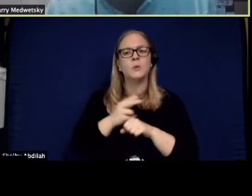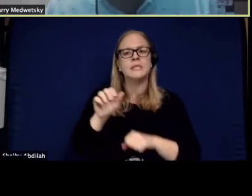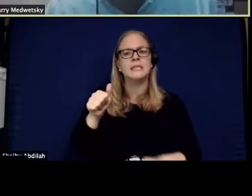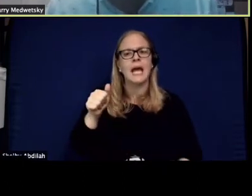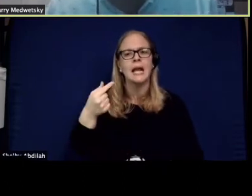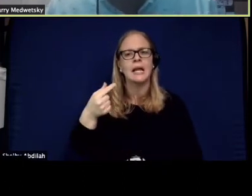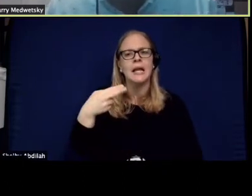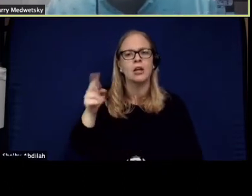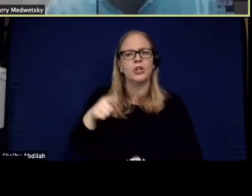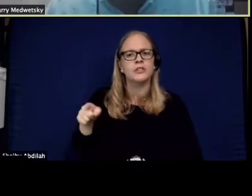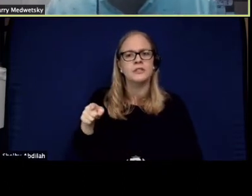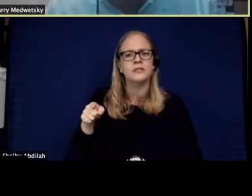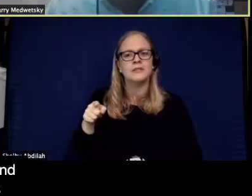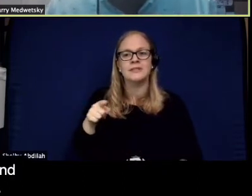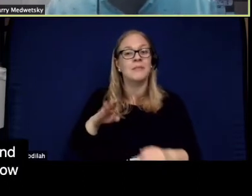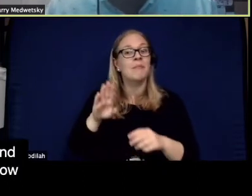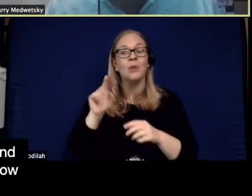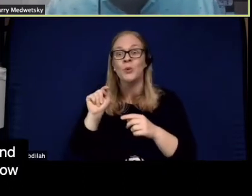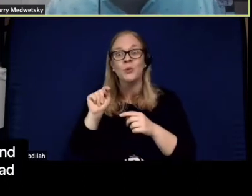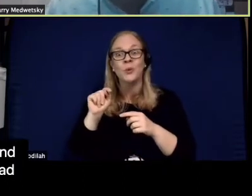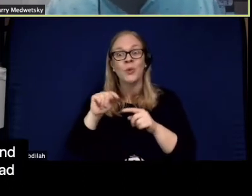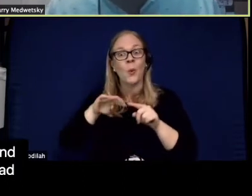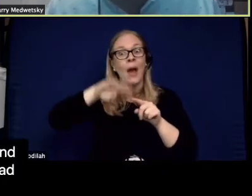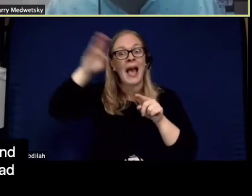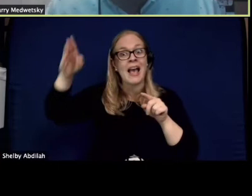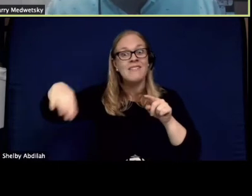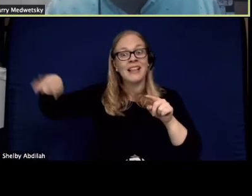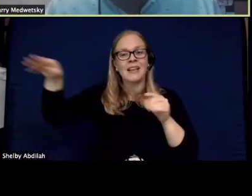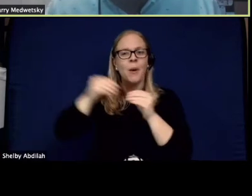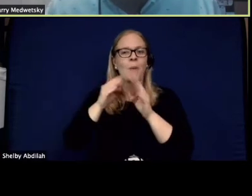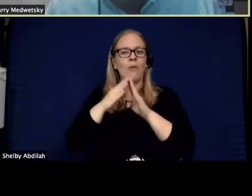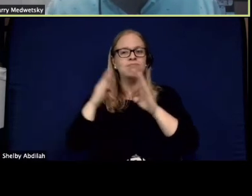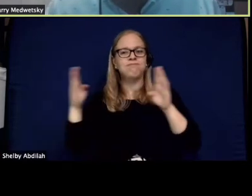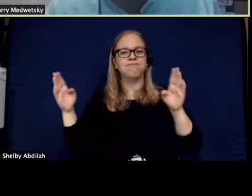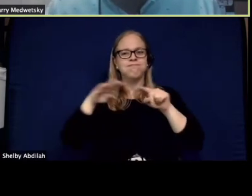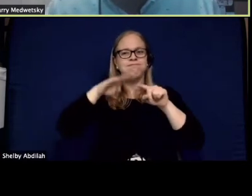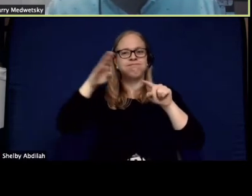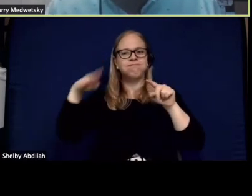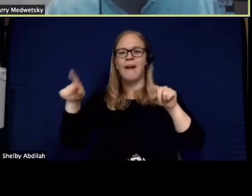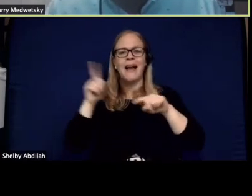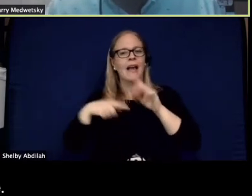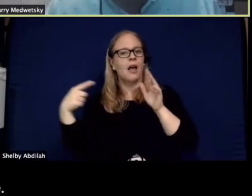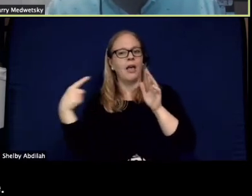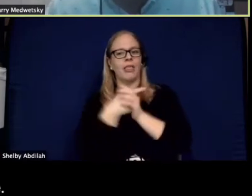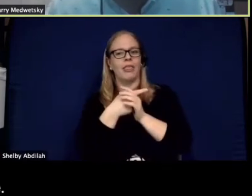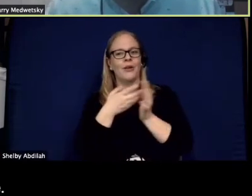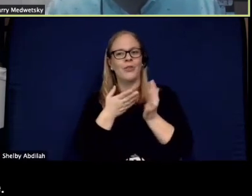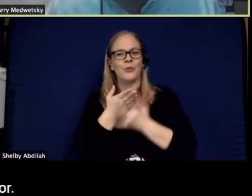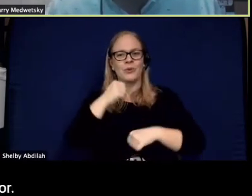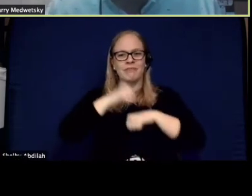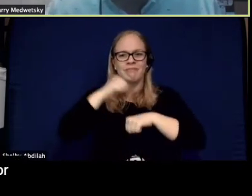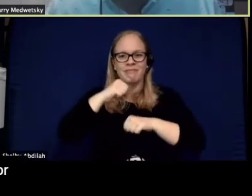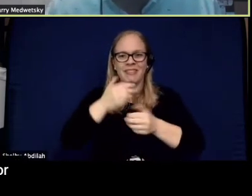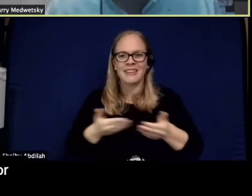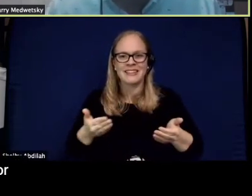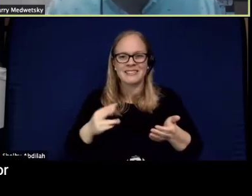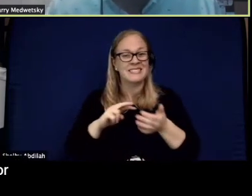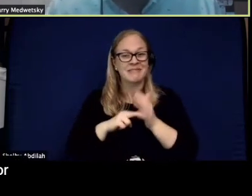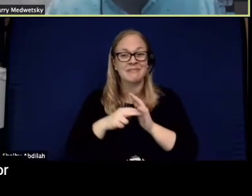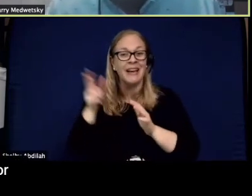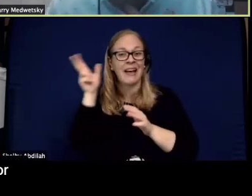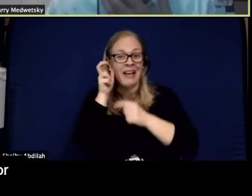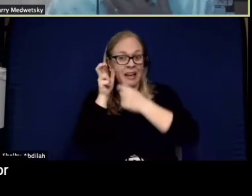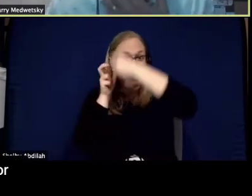not penetrate through the head or go around it. And so the two hearing aids could not communicate for speech signals